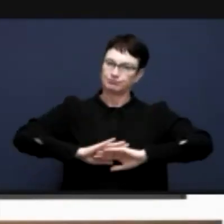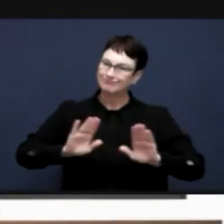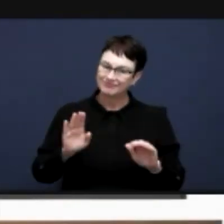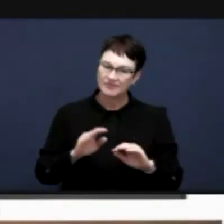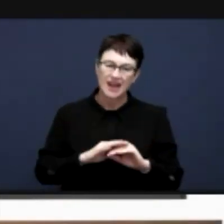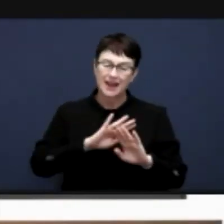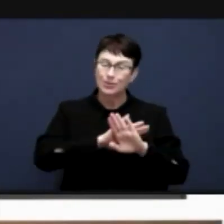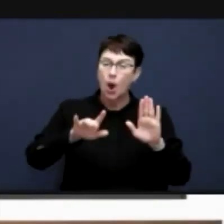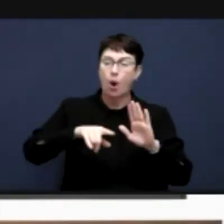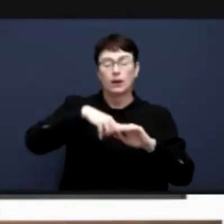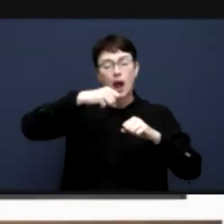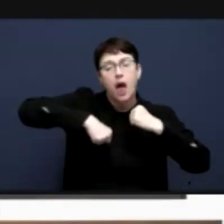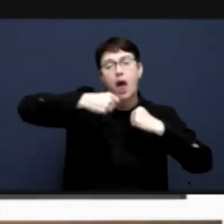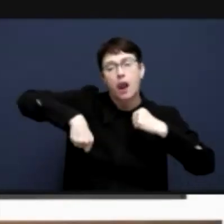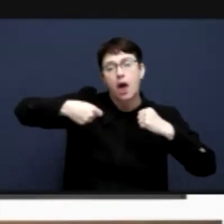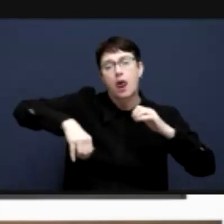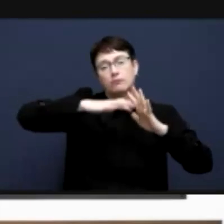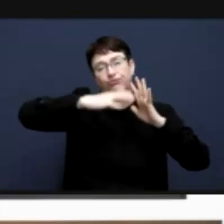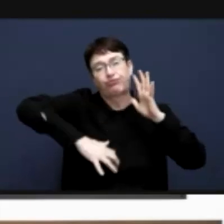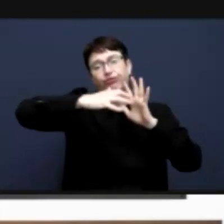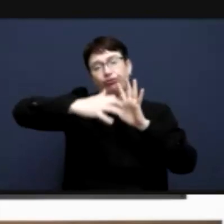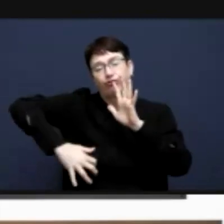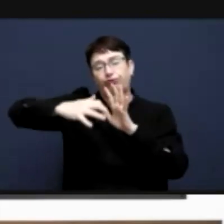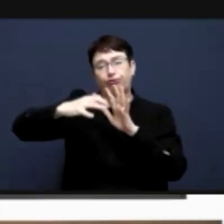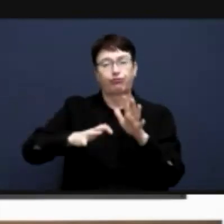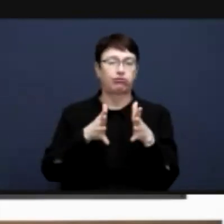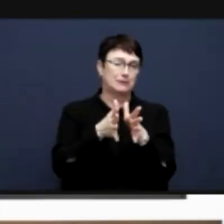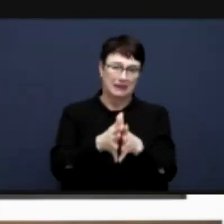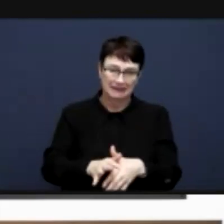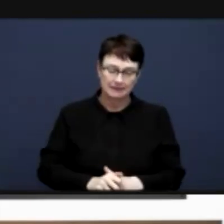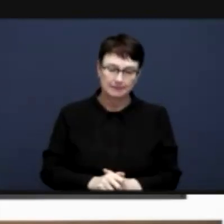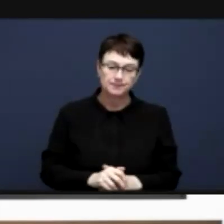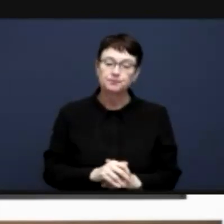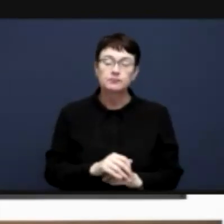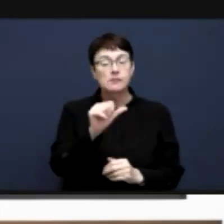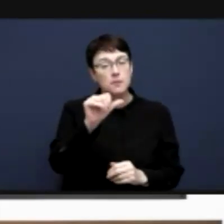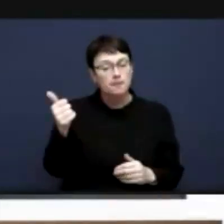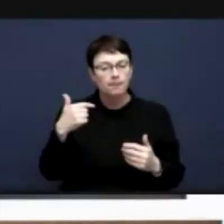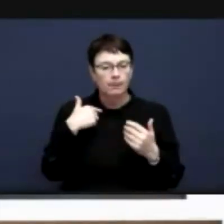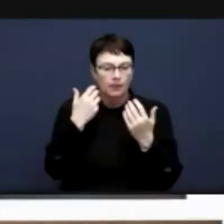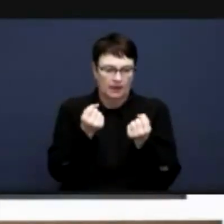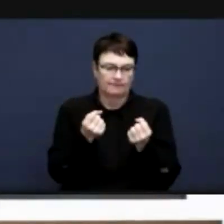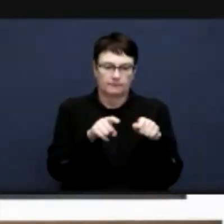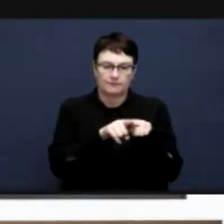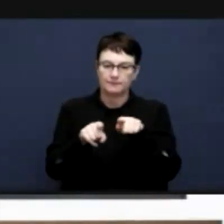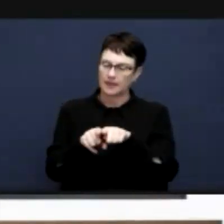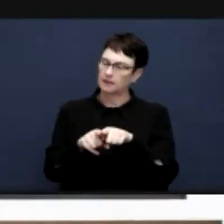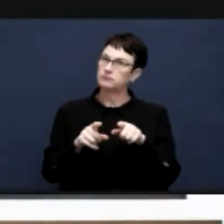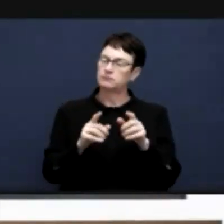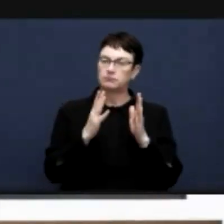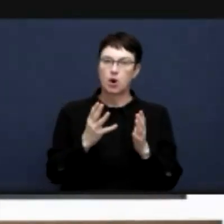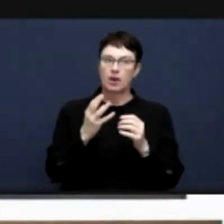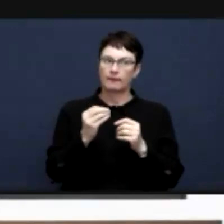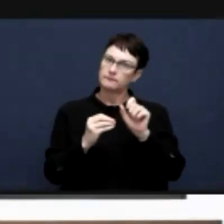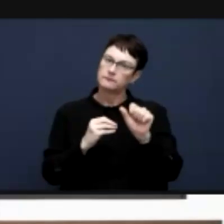final recommendation in the workshop, was to change the requirement in the sense that you don't have that precondition that there's documentation, but